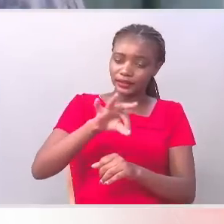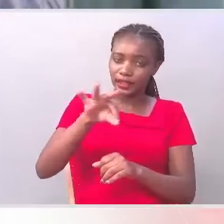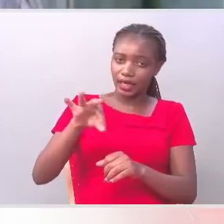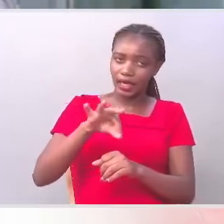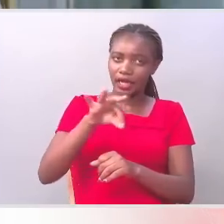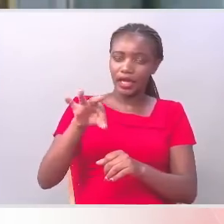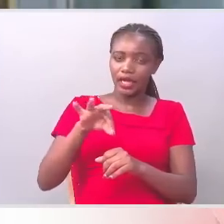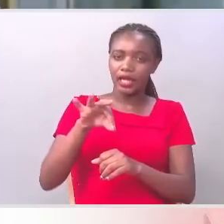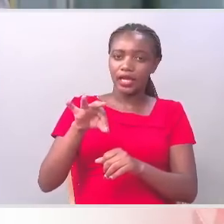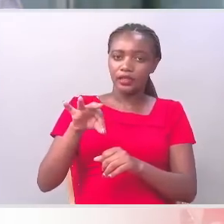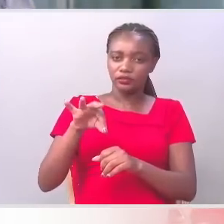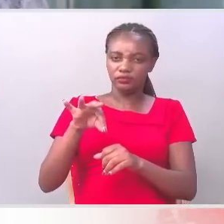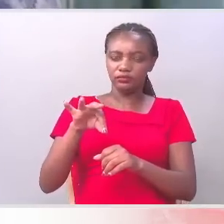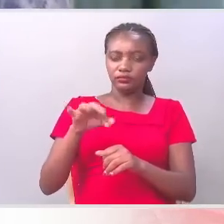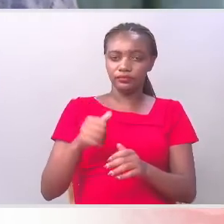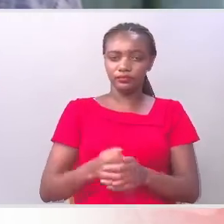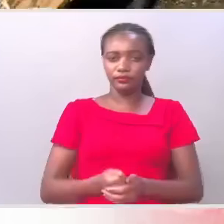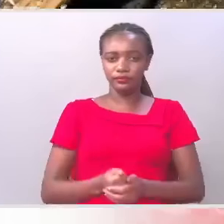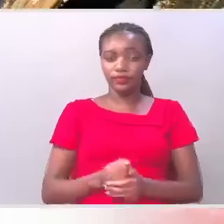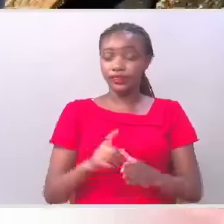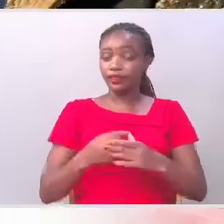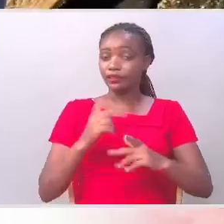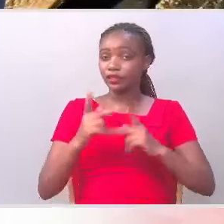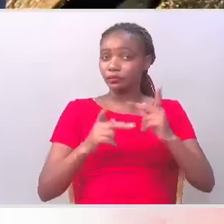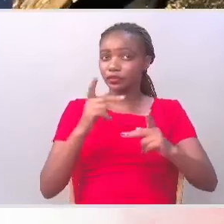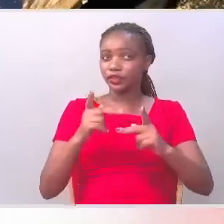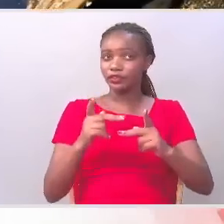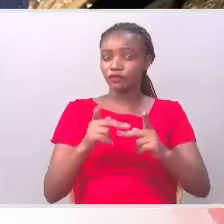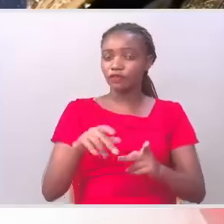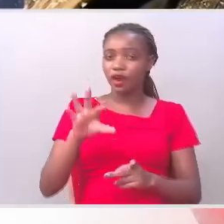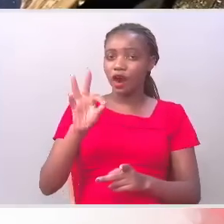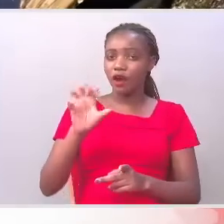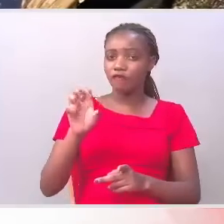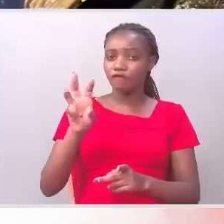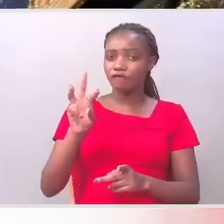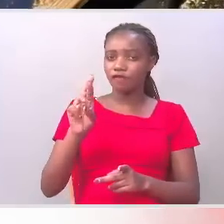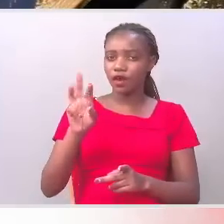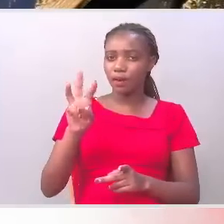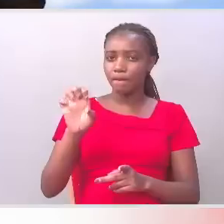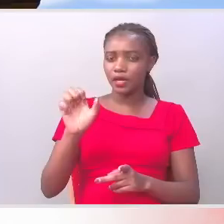the biodigestion process or fermentation kicks off.